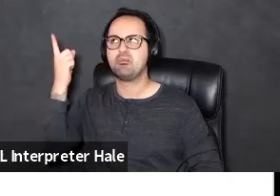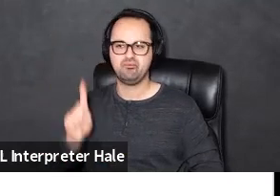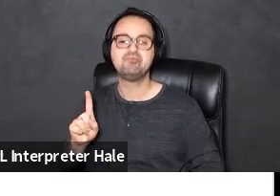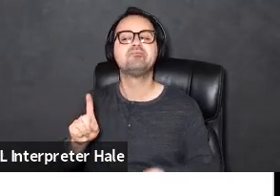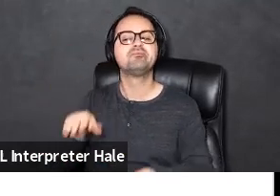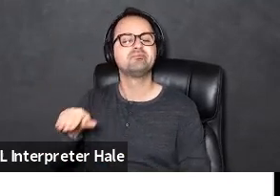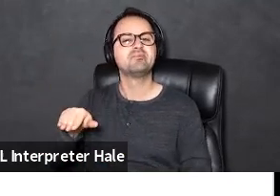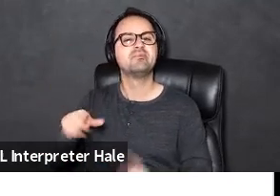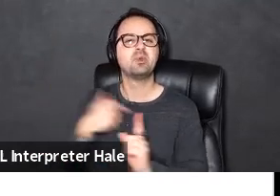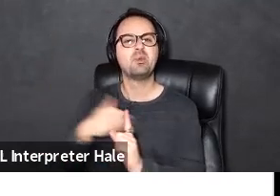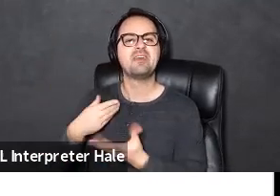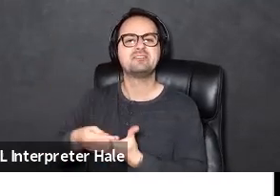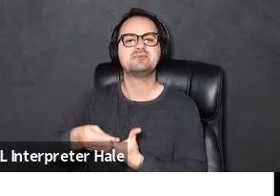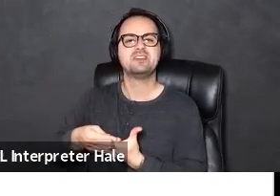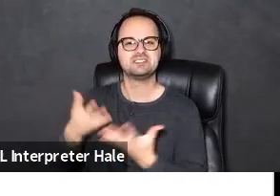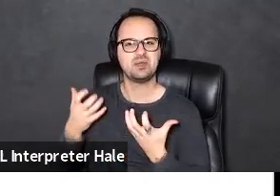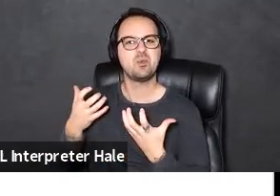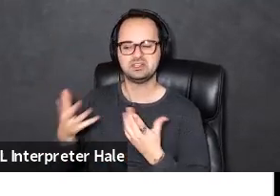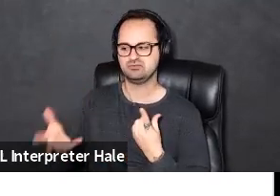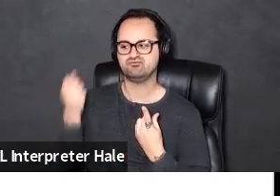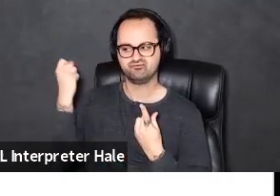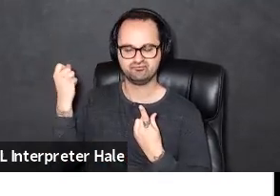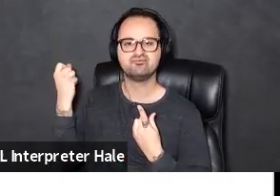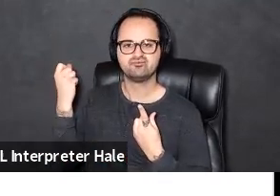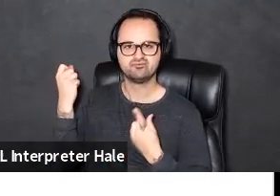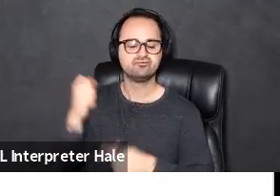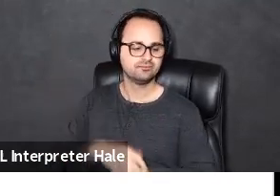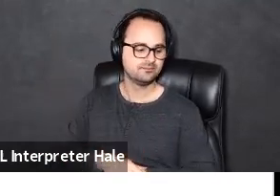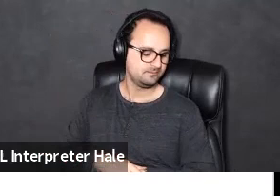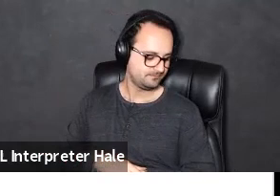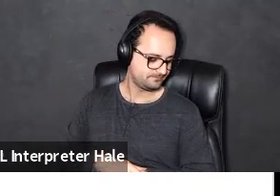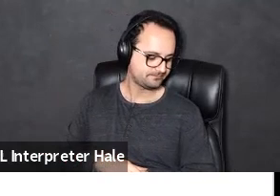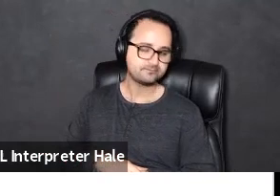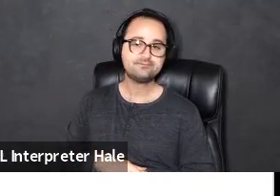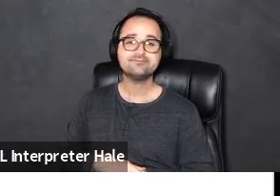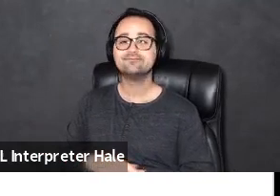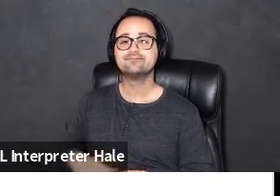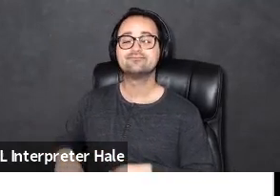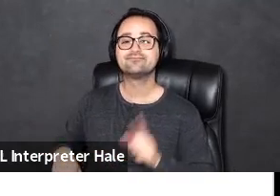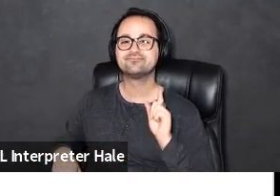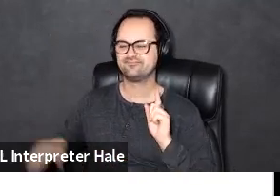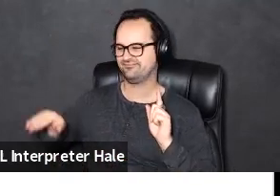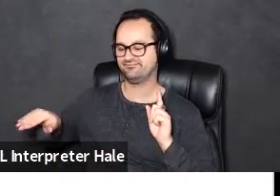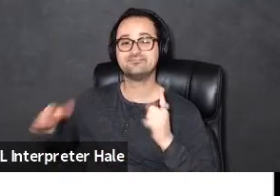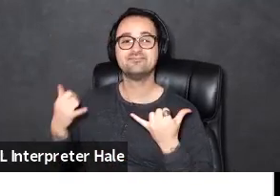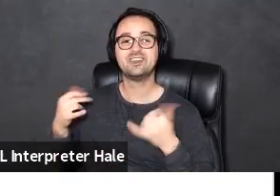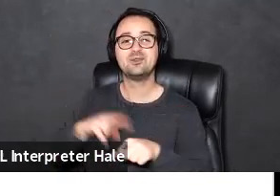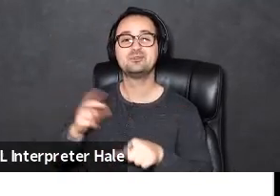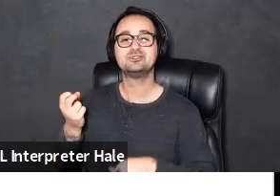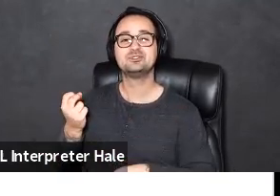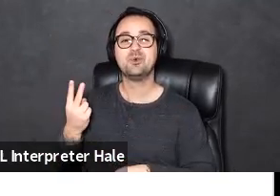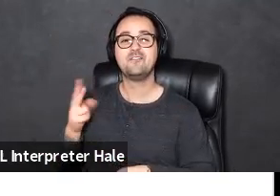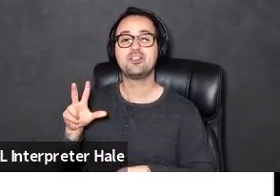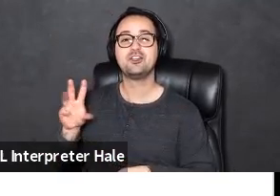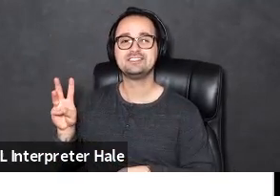some funds that we would like to recover as part of this. Hey, Tom, just in the interest of time, I'll swing along, it's 12:36.